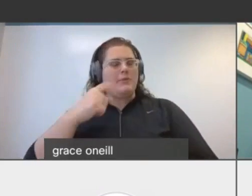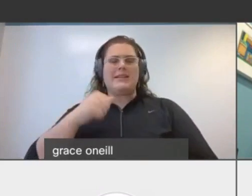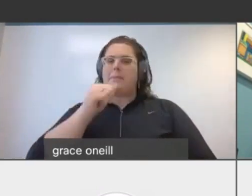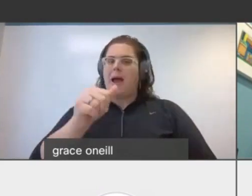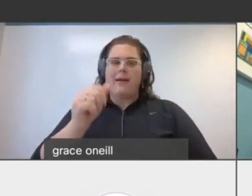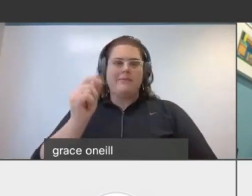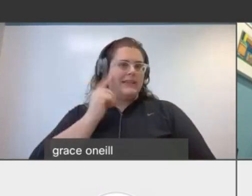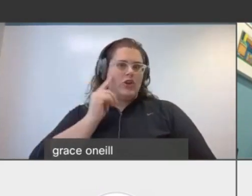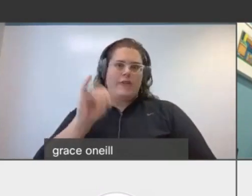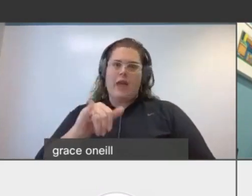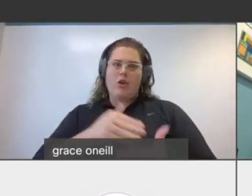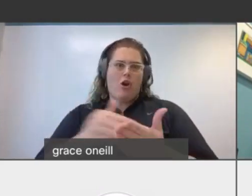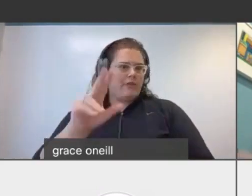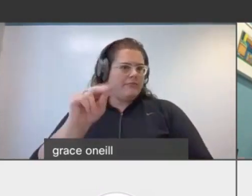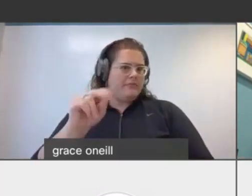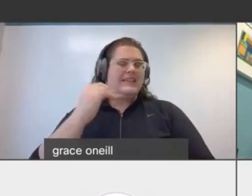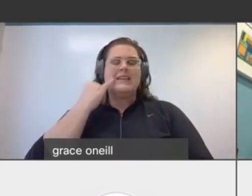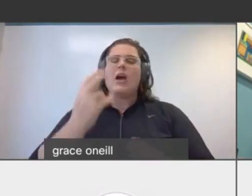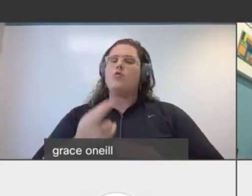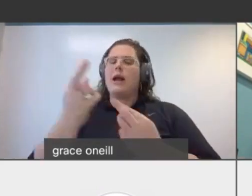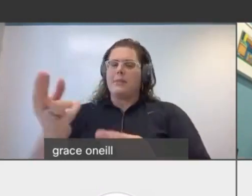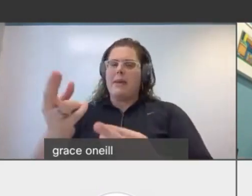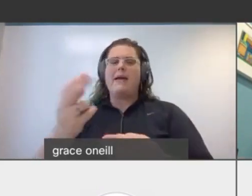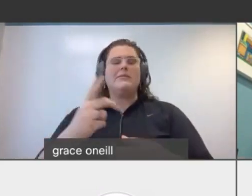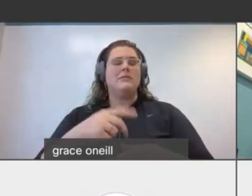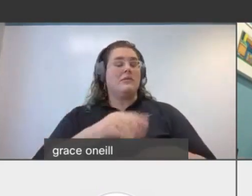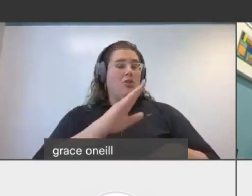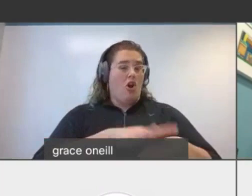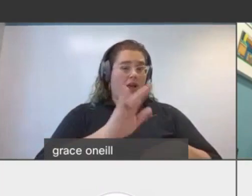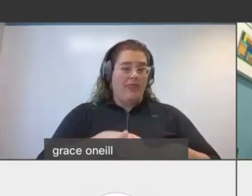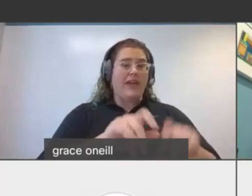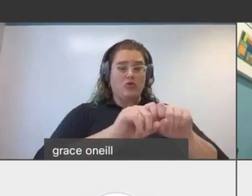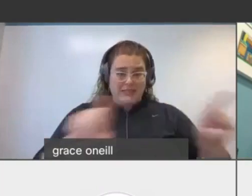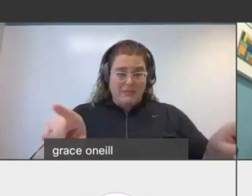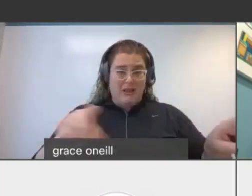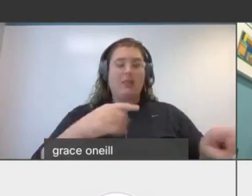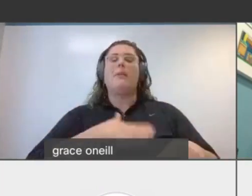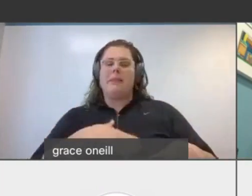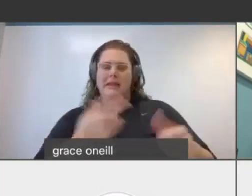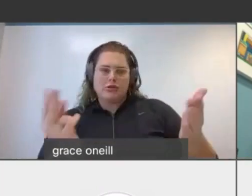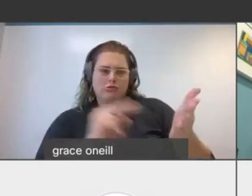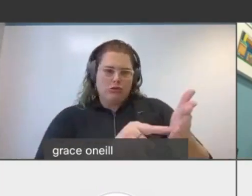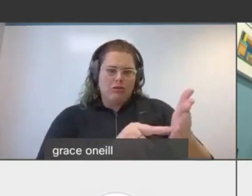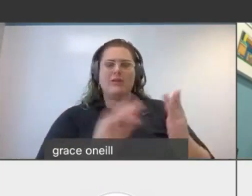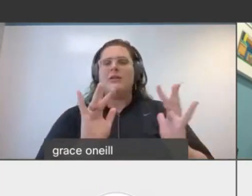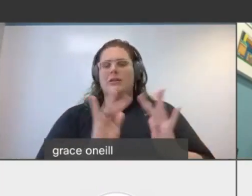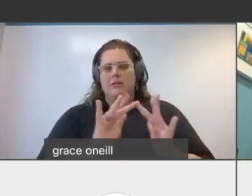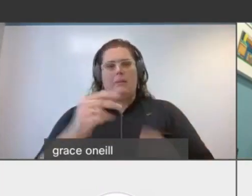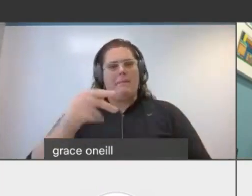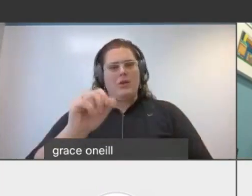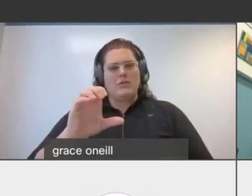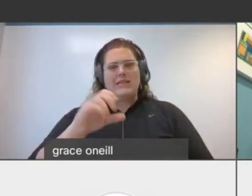lot, if you could reach out to the contact that's identified on the transmittal and ask them how to do